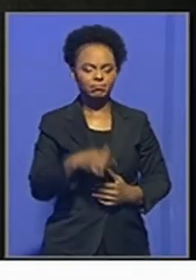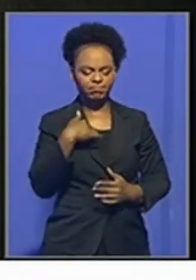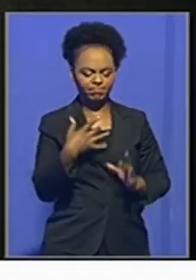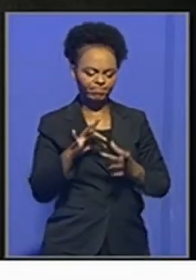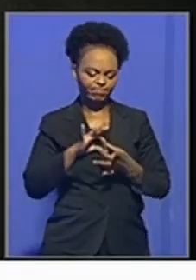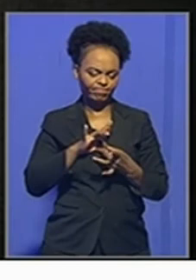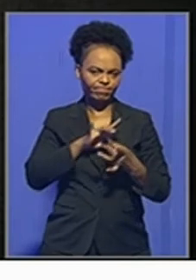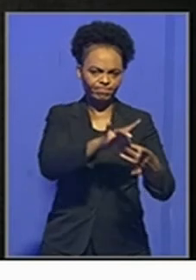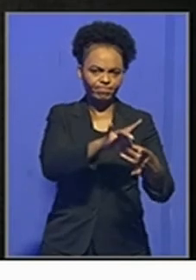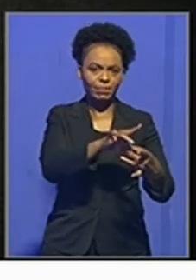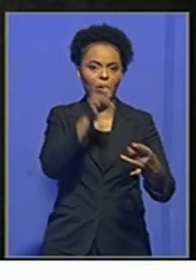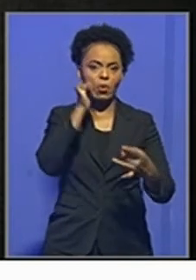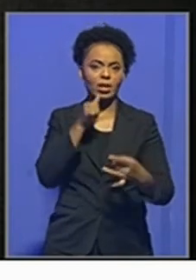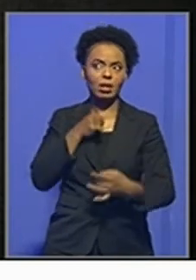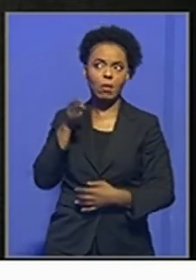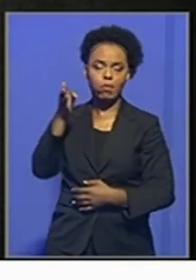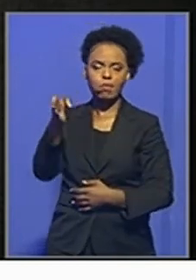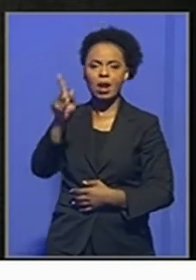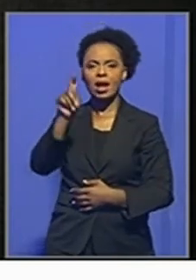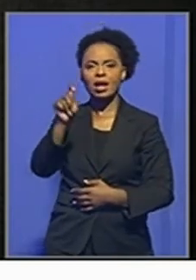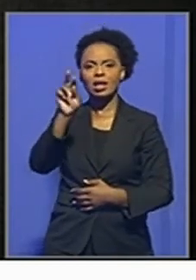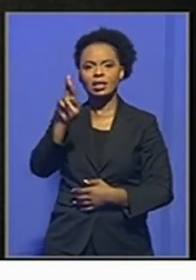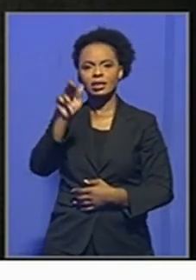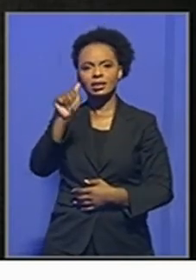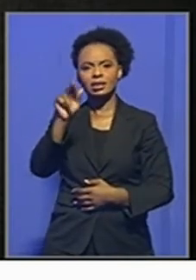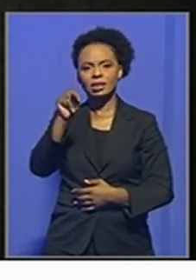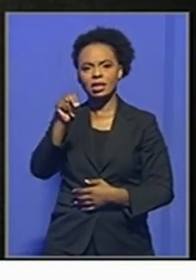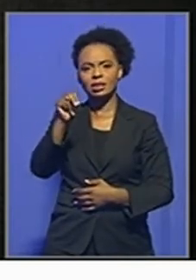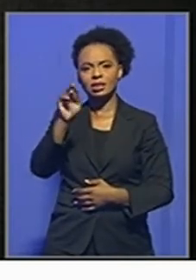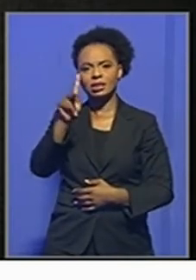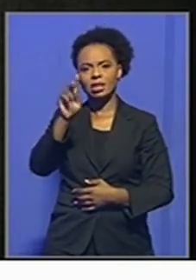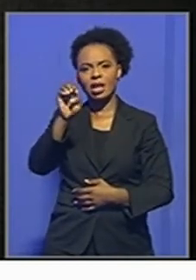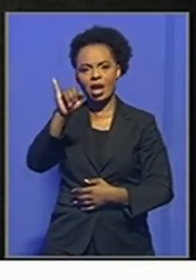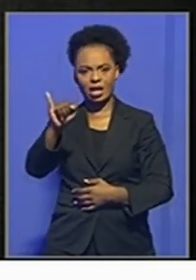was still in Transkei, in charge of Transkei,